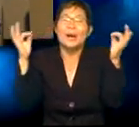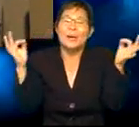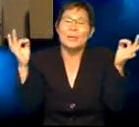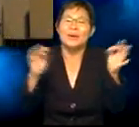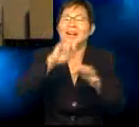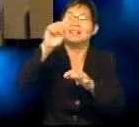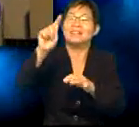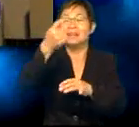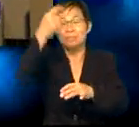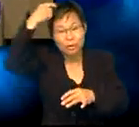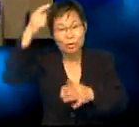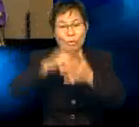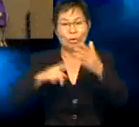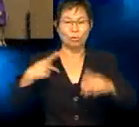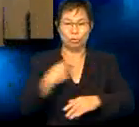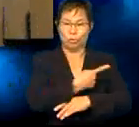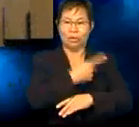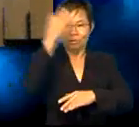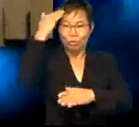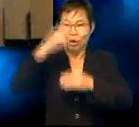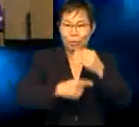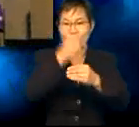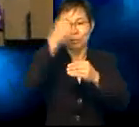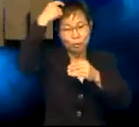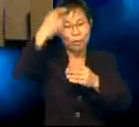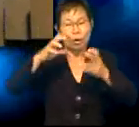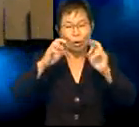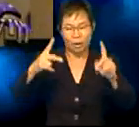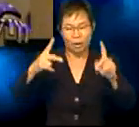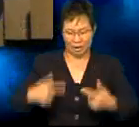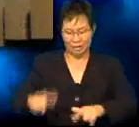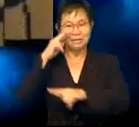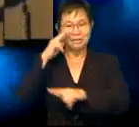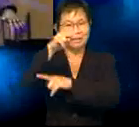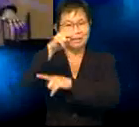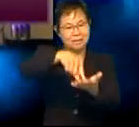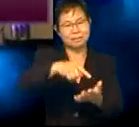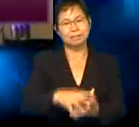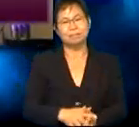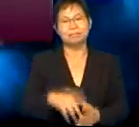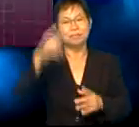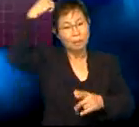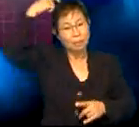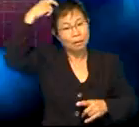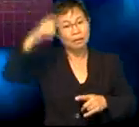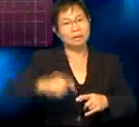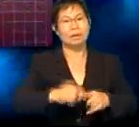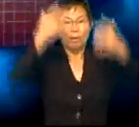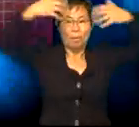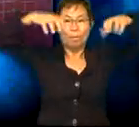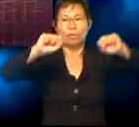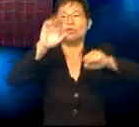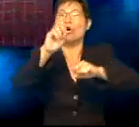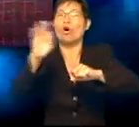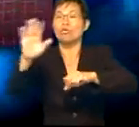Yes, the brain. What do we know about the brain? Okay, let's see this. The brain is the boss of